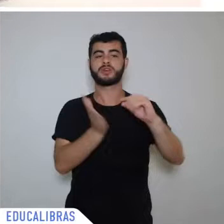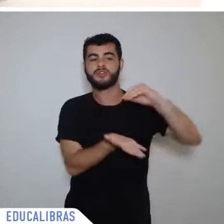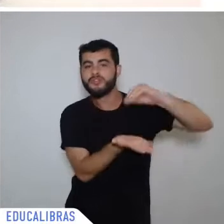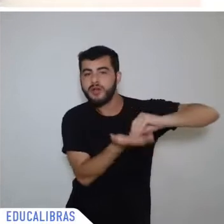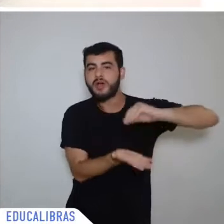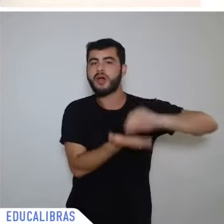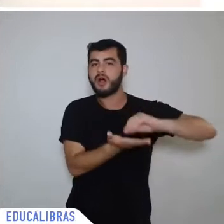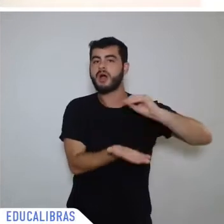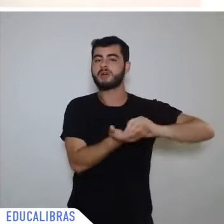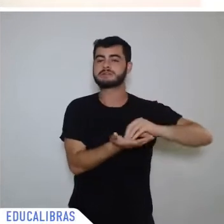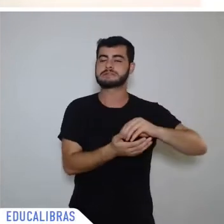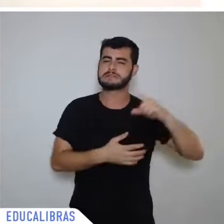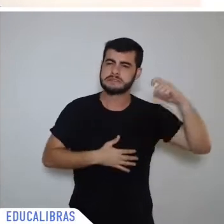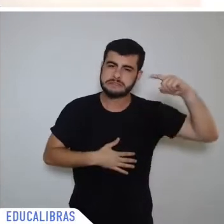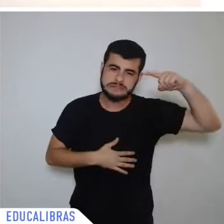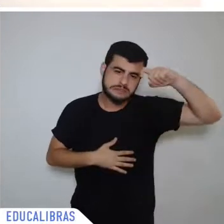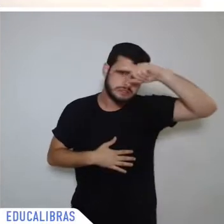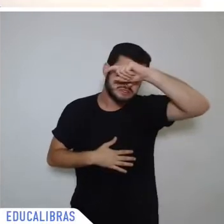of